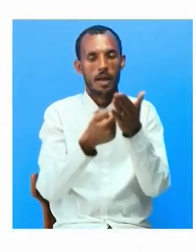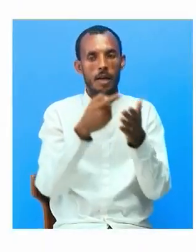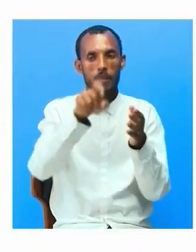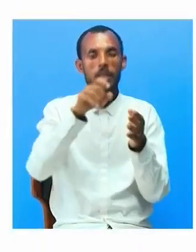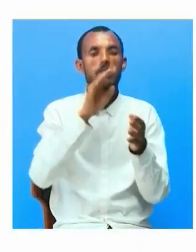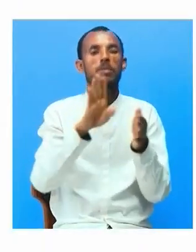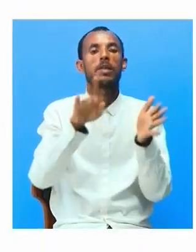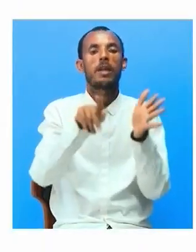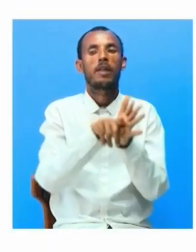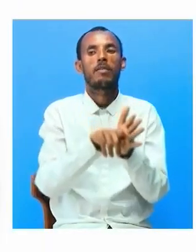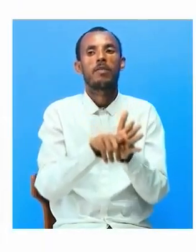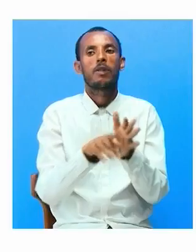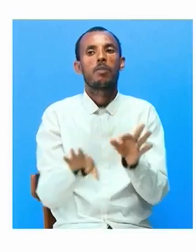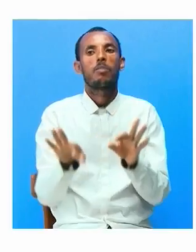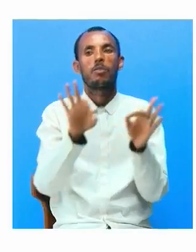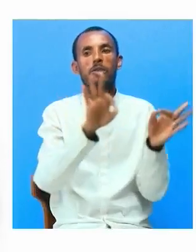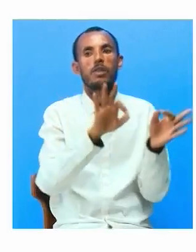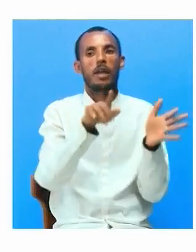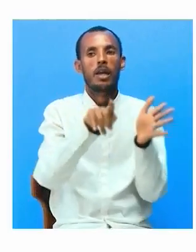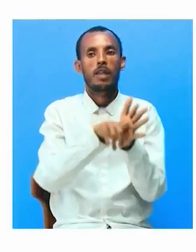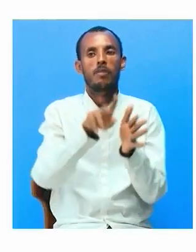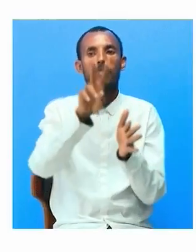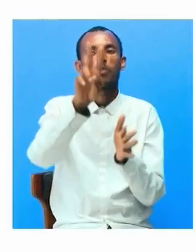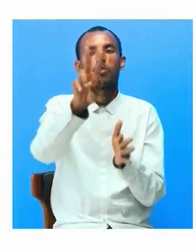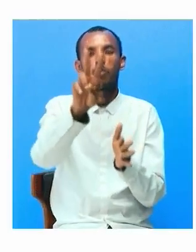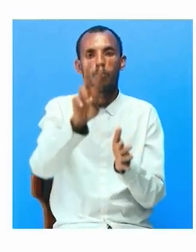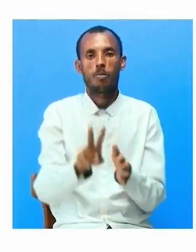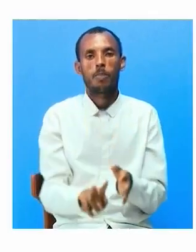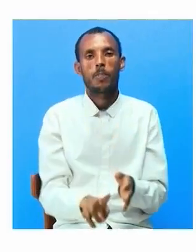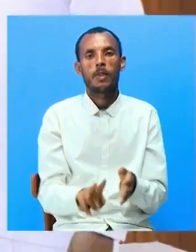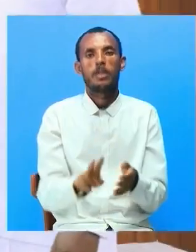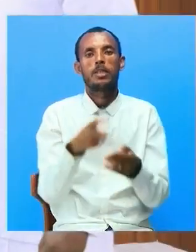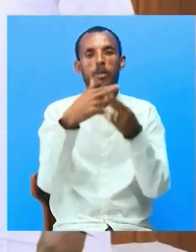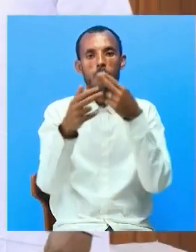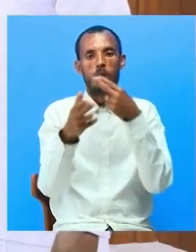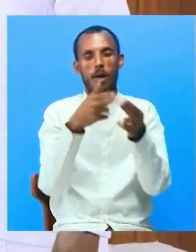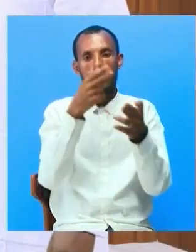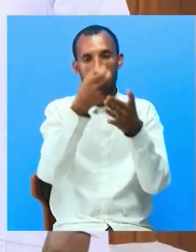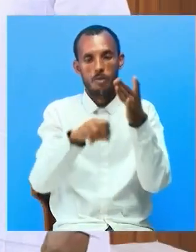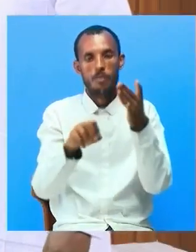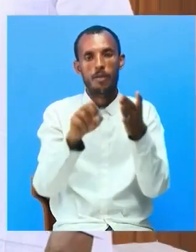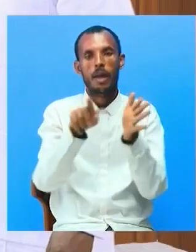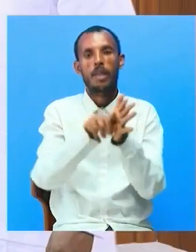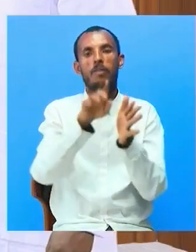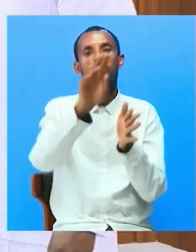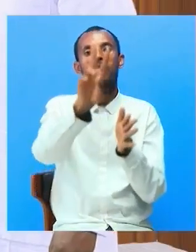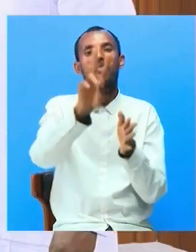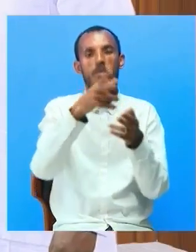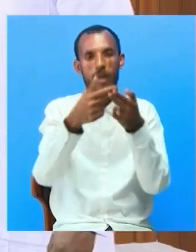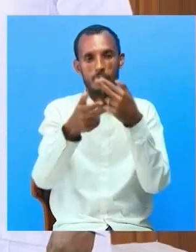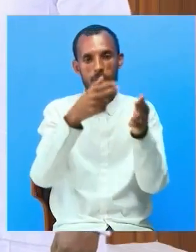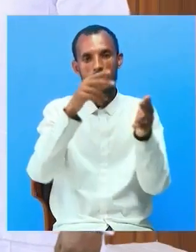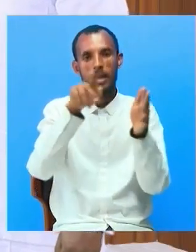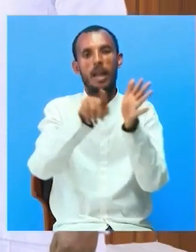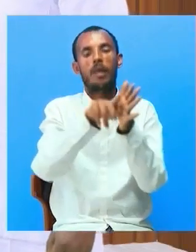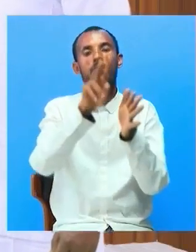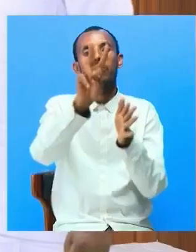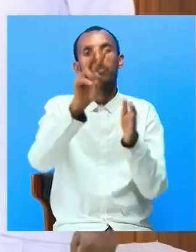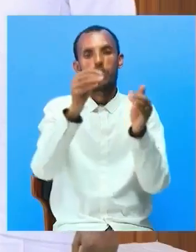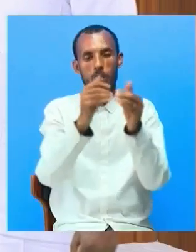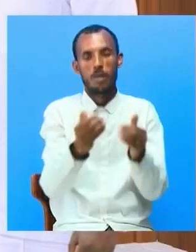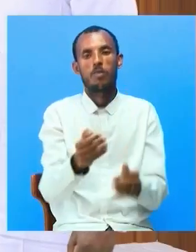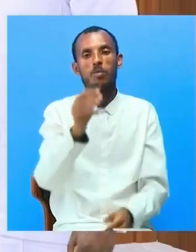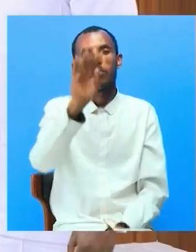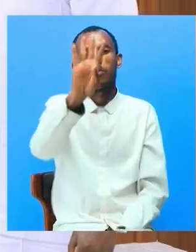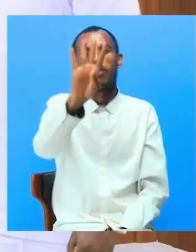negative. Therefore, if you put negative here, negative 2 here, the product of negative 2 and negative 2 gives us